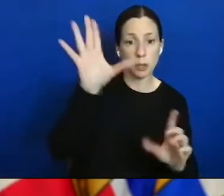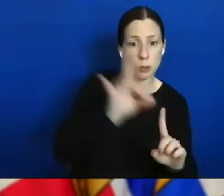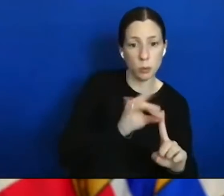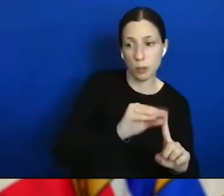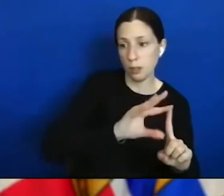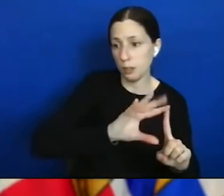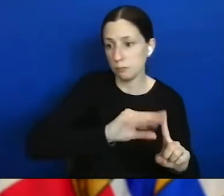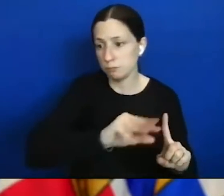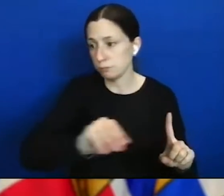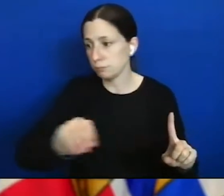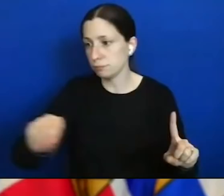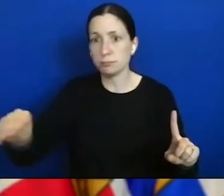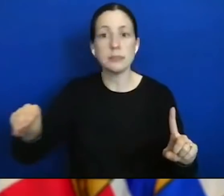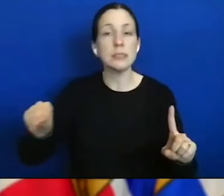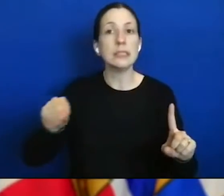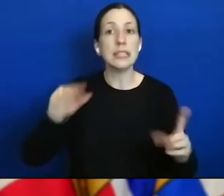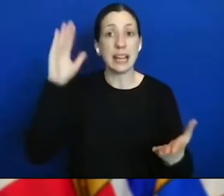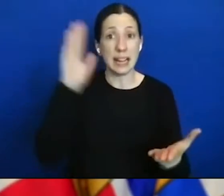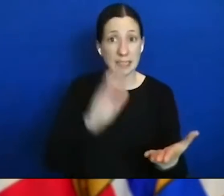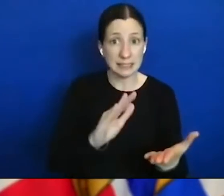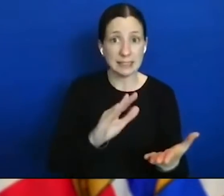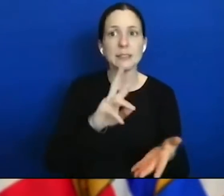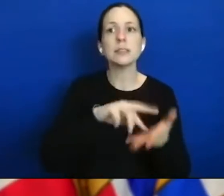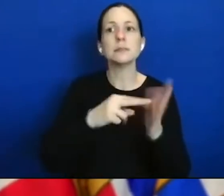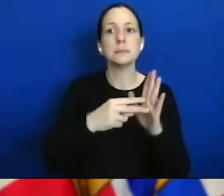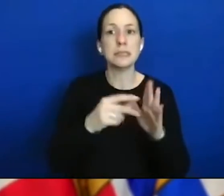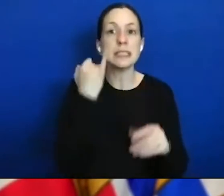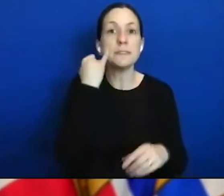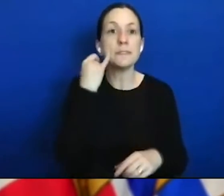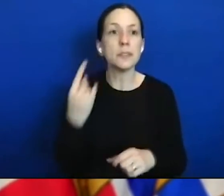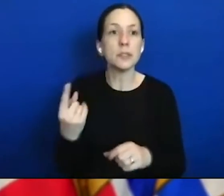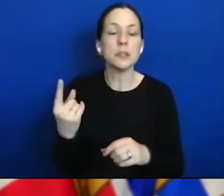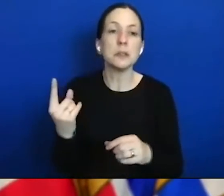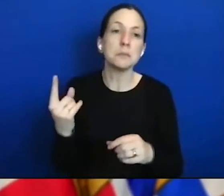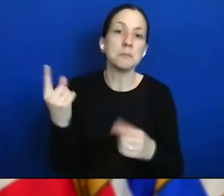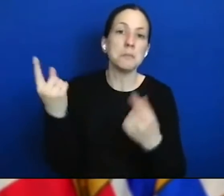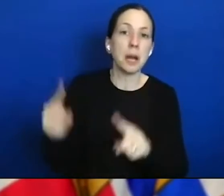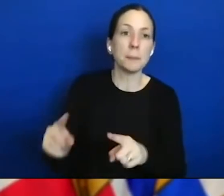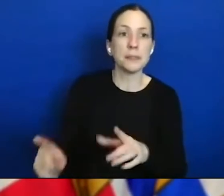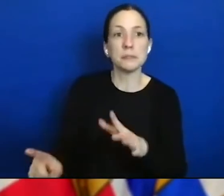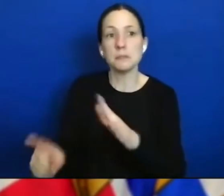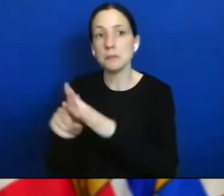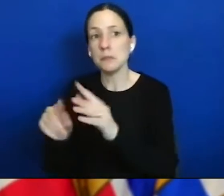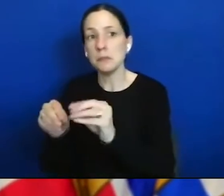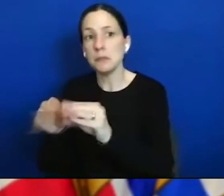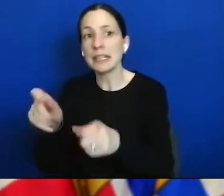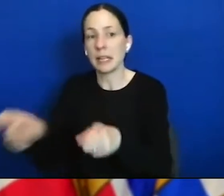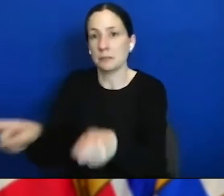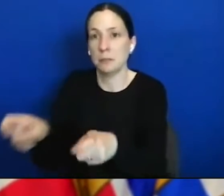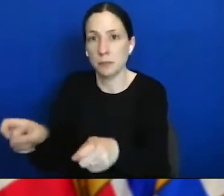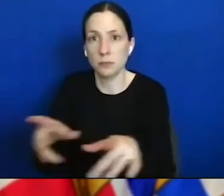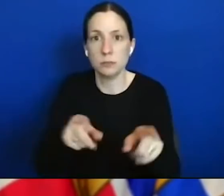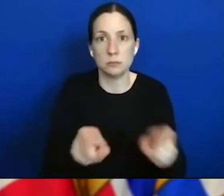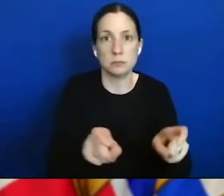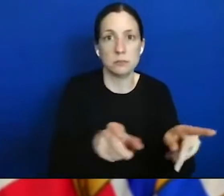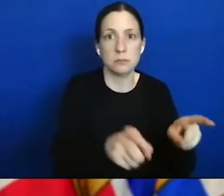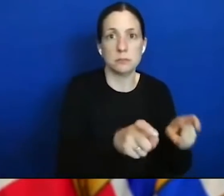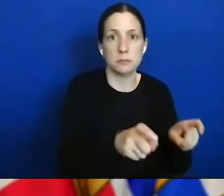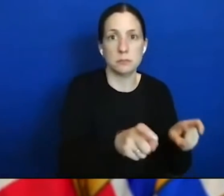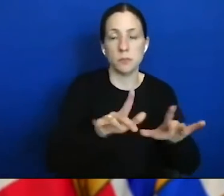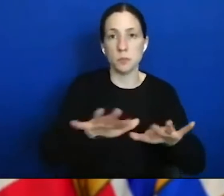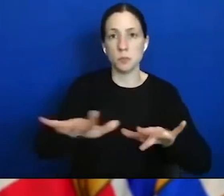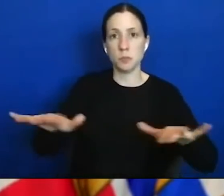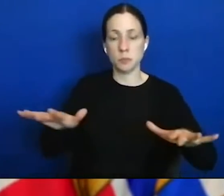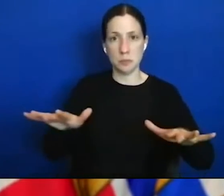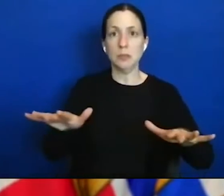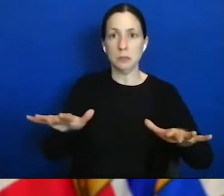interrupts transmission means that we can manage individual cases or individual clusters from public health's